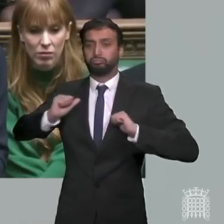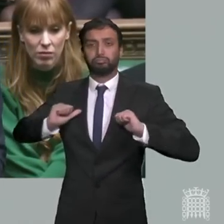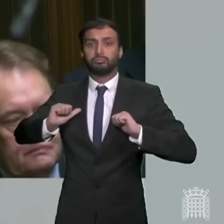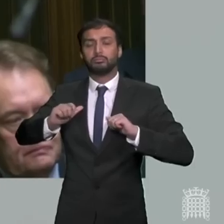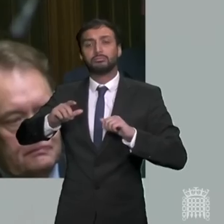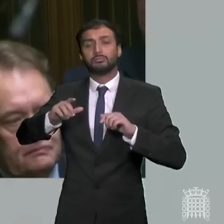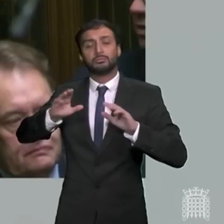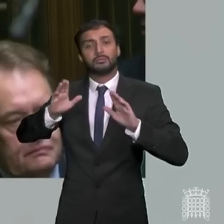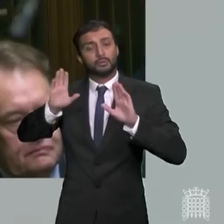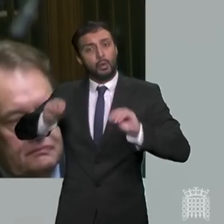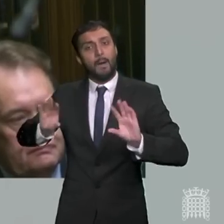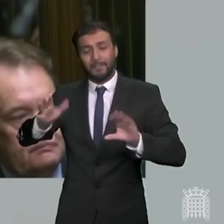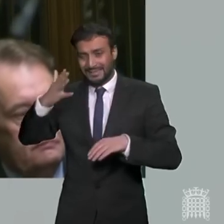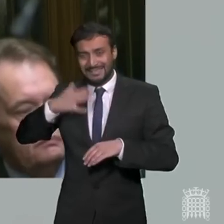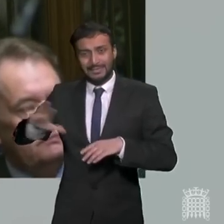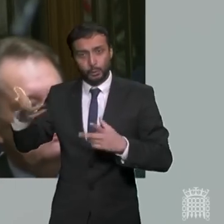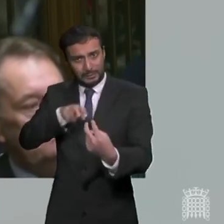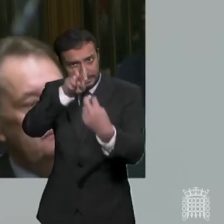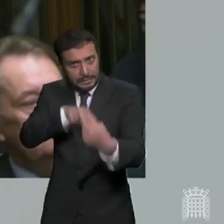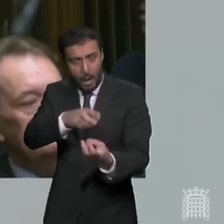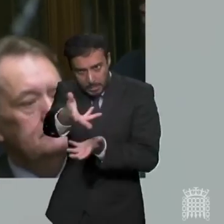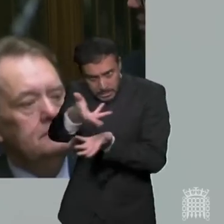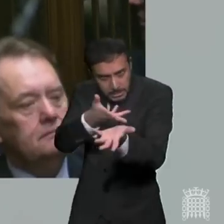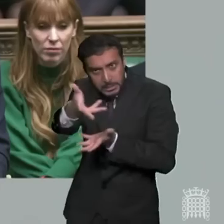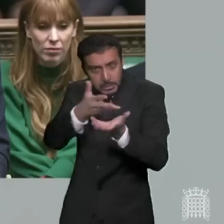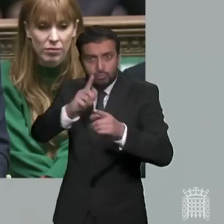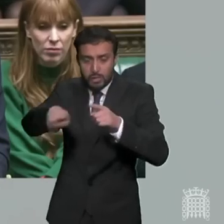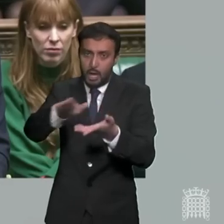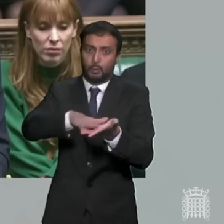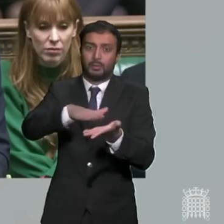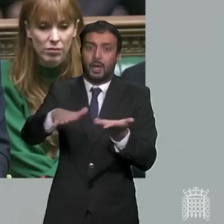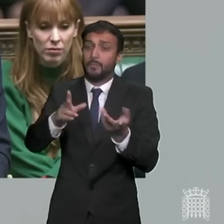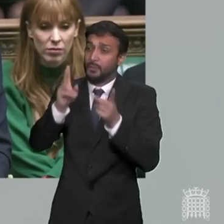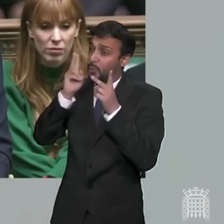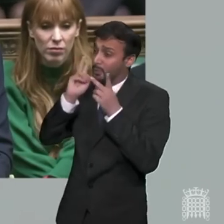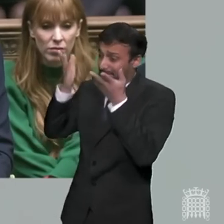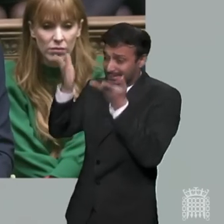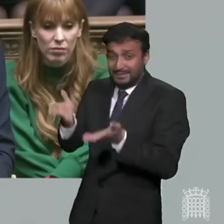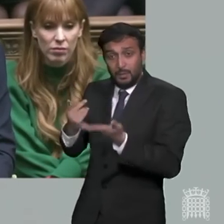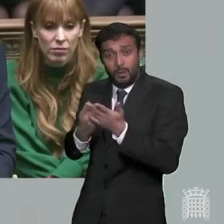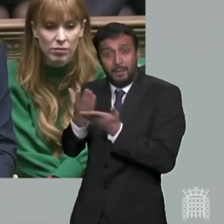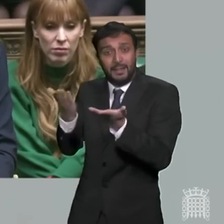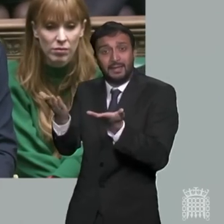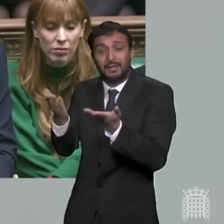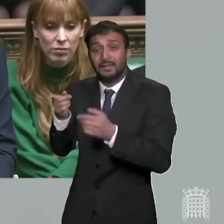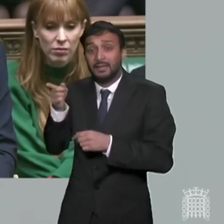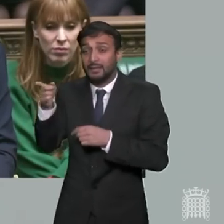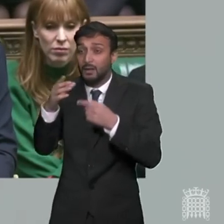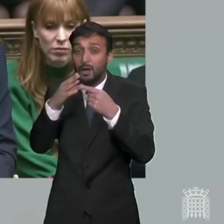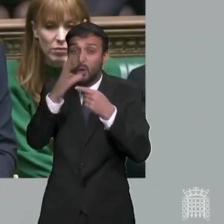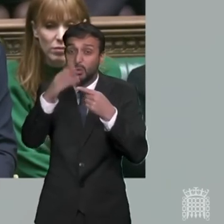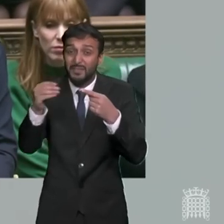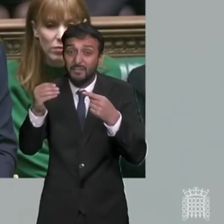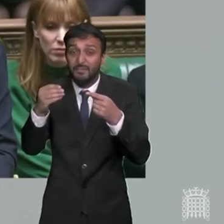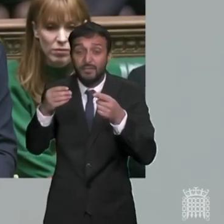resolve these issues. And everyone can see what's happening here. A Tory politician got their hands on hundreds